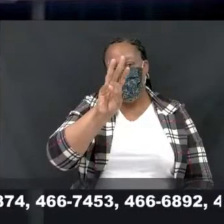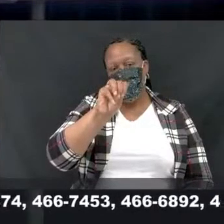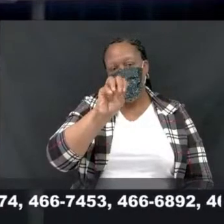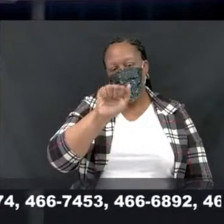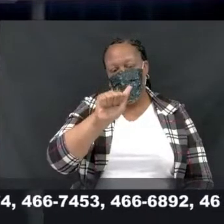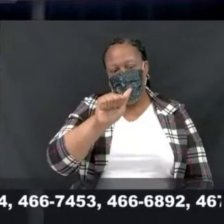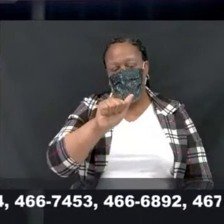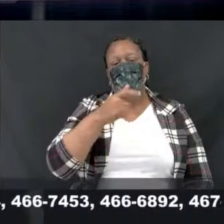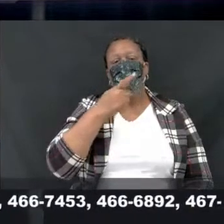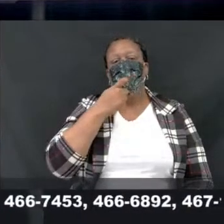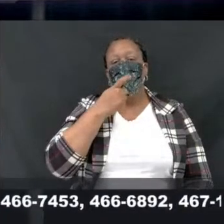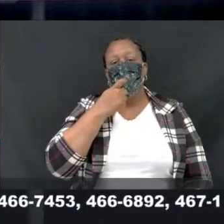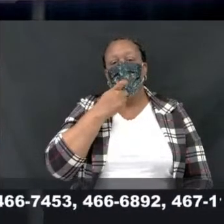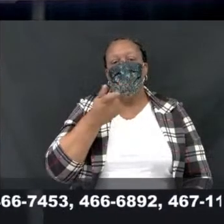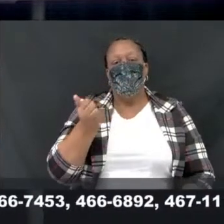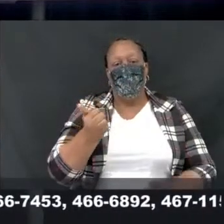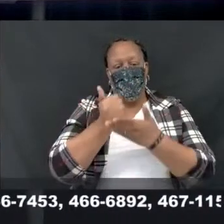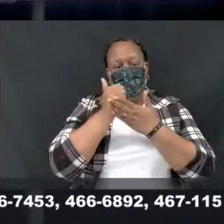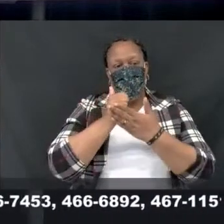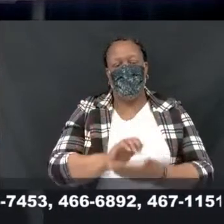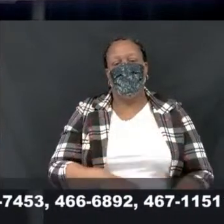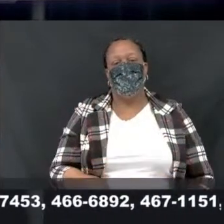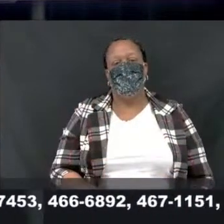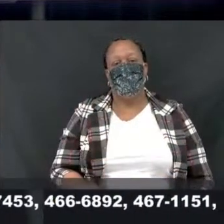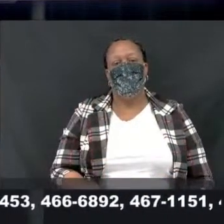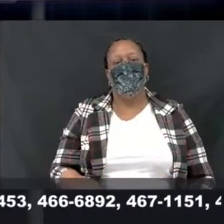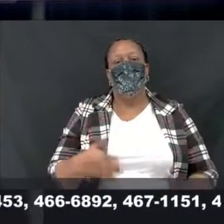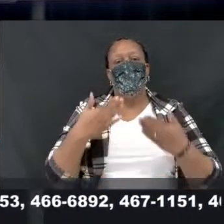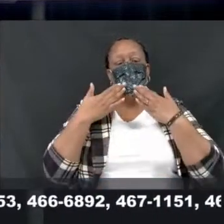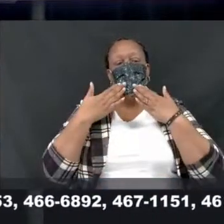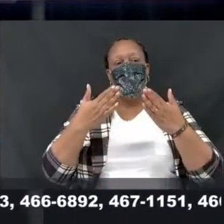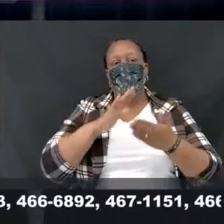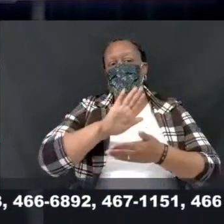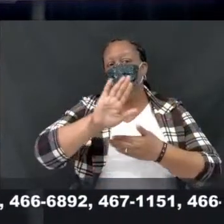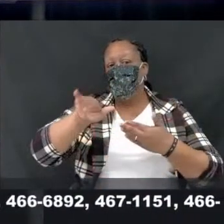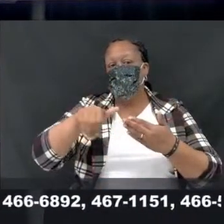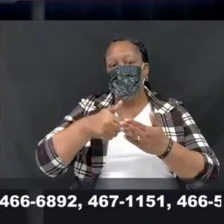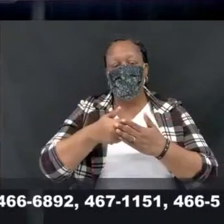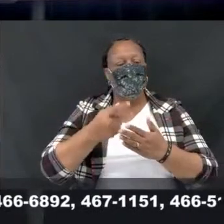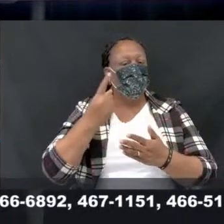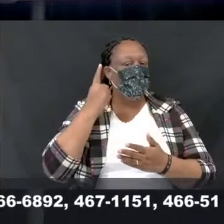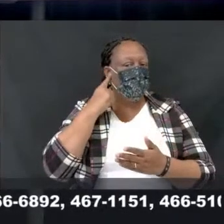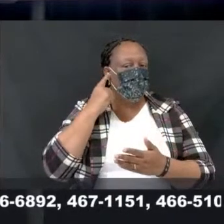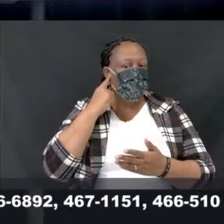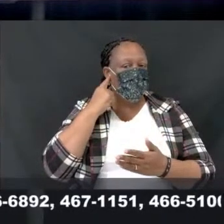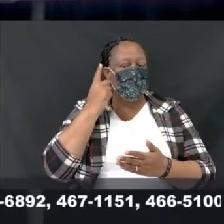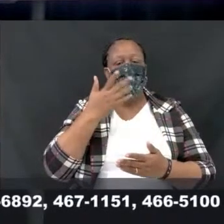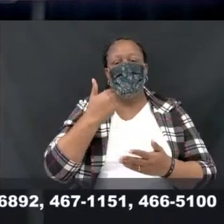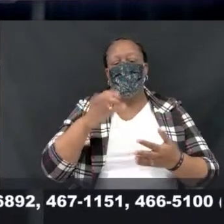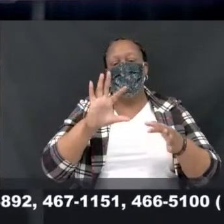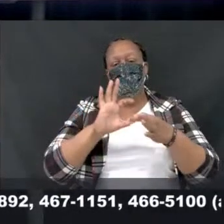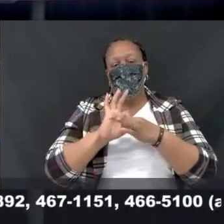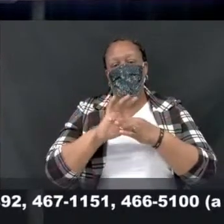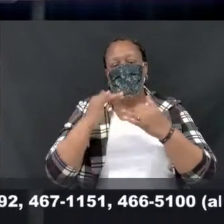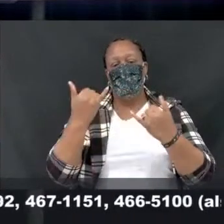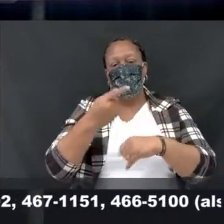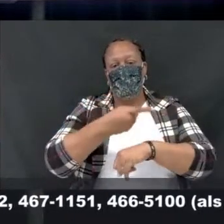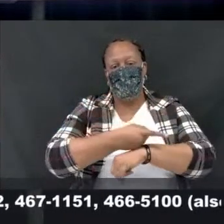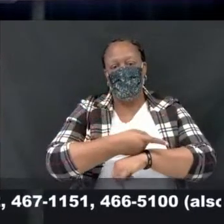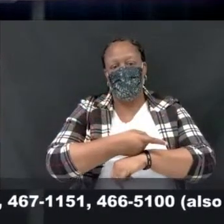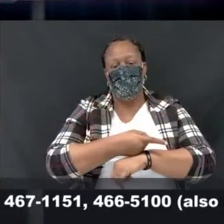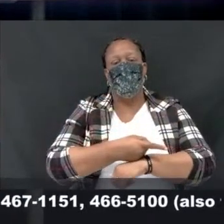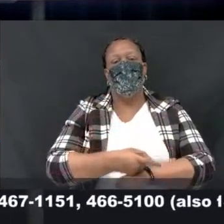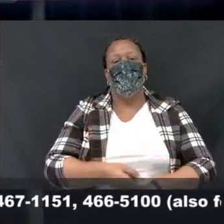these briefings possible. Ladies and gentlemen, I thank you also for listening and for joining us today. I am